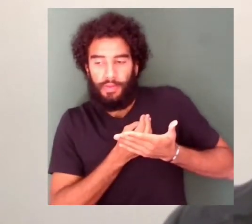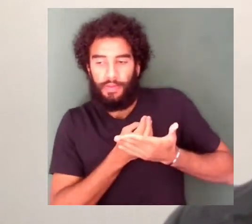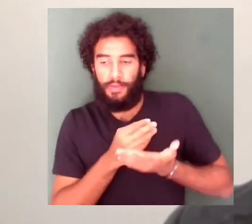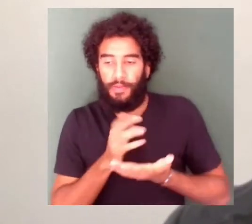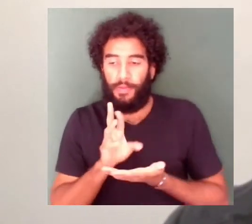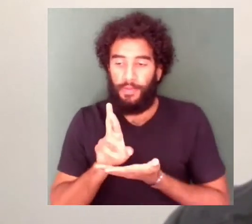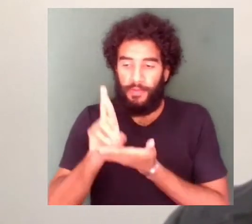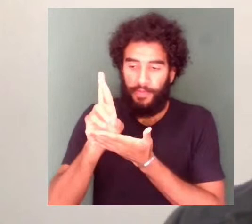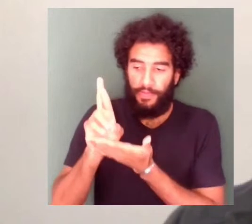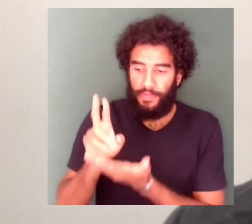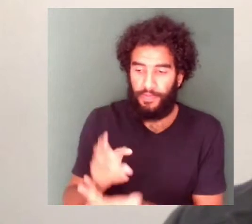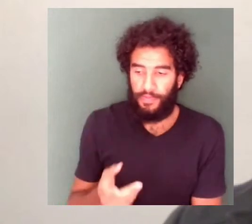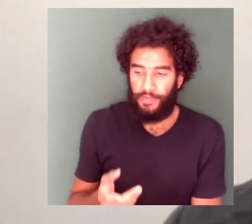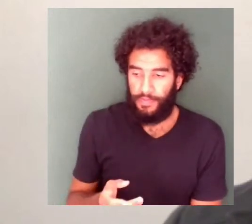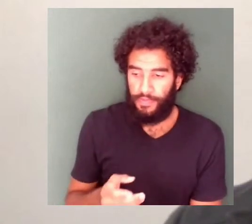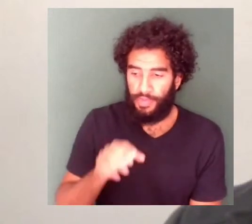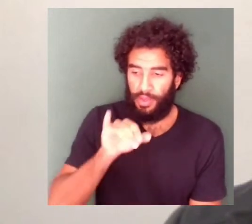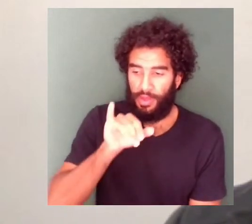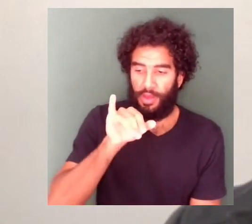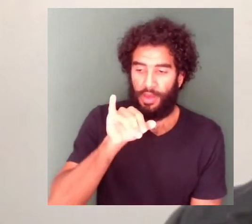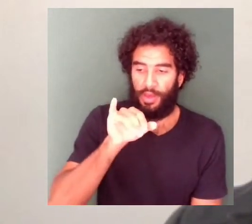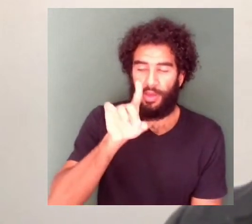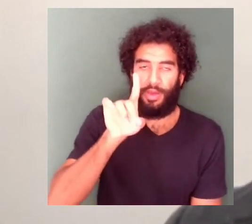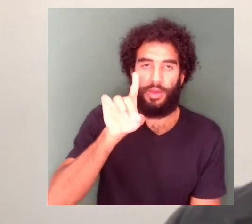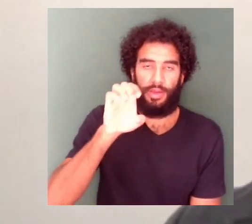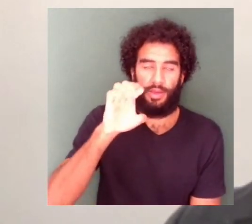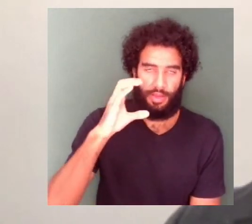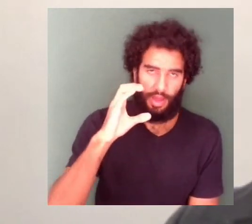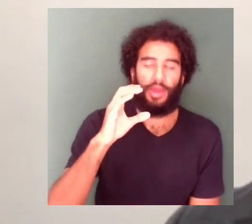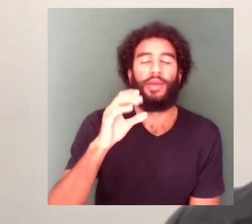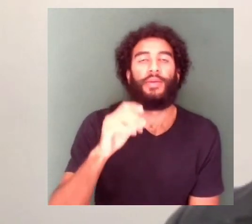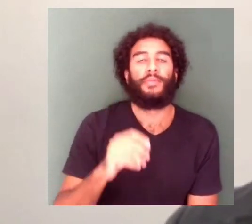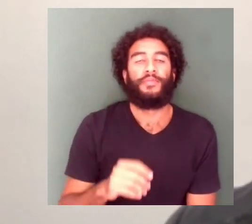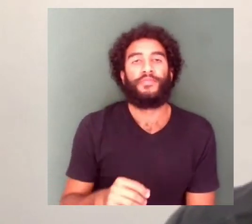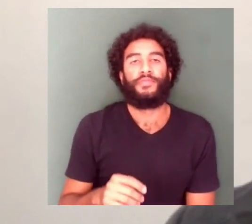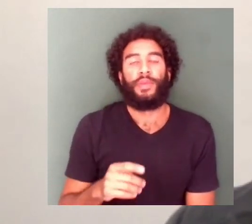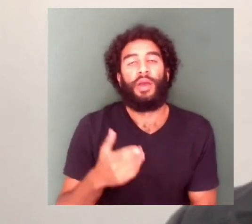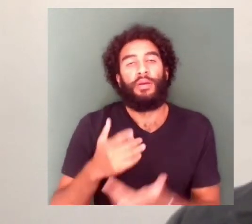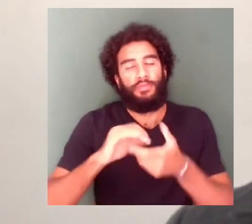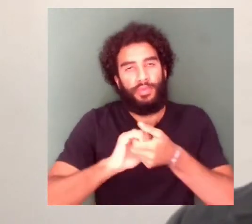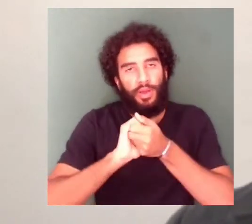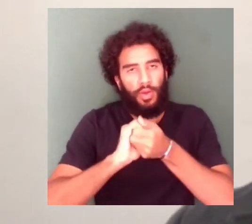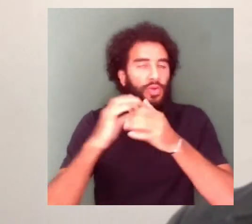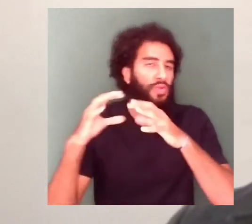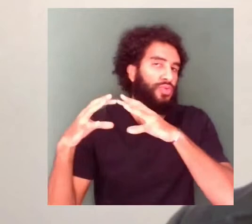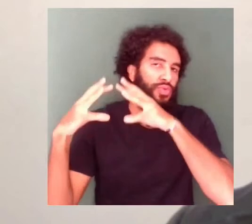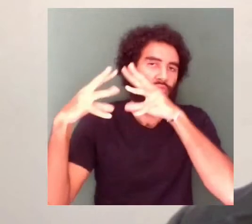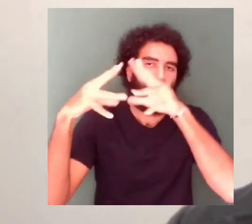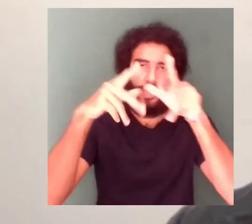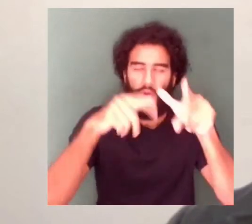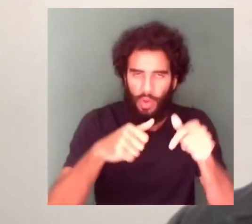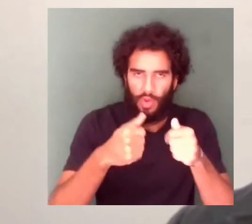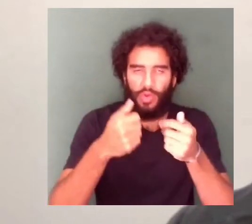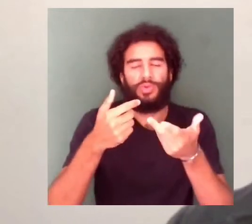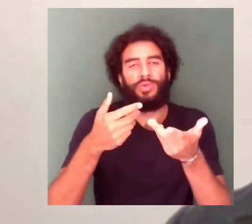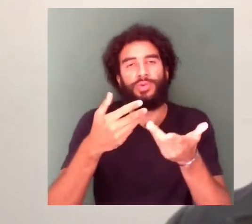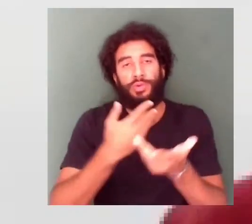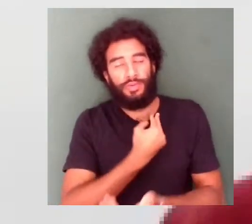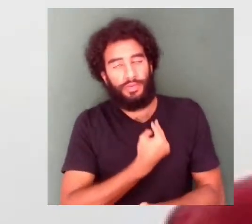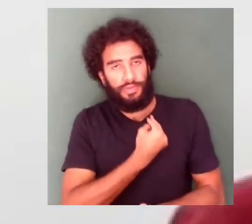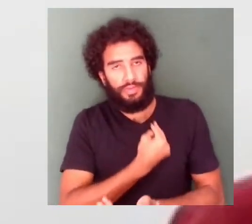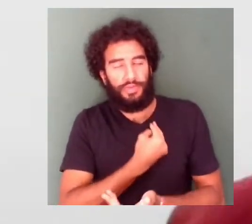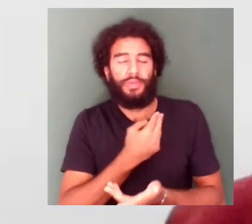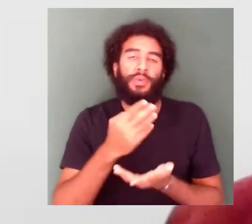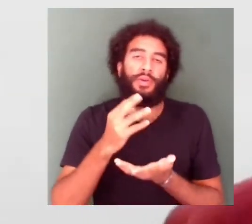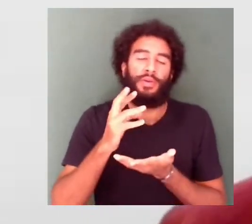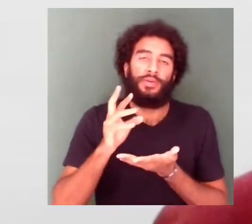Day representing IDEC. In the name of IDEC, I'd like to say hello to everyone who's in the event